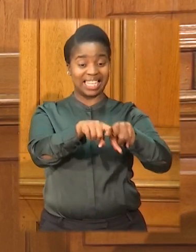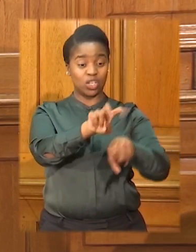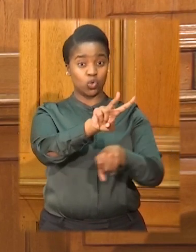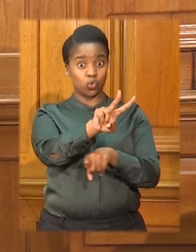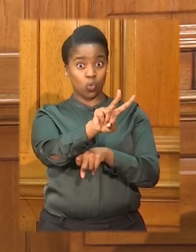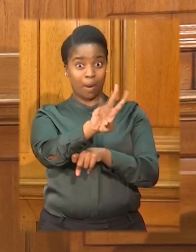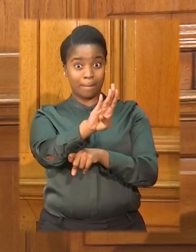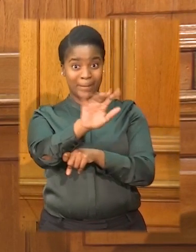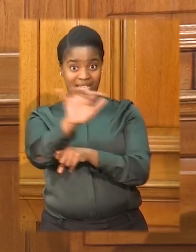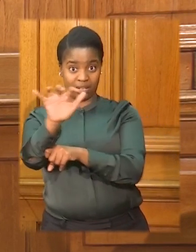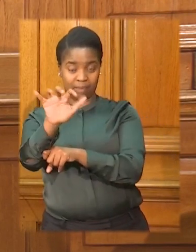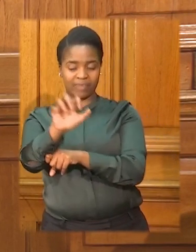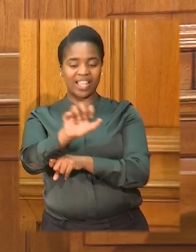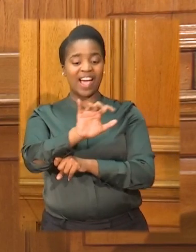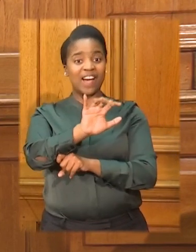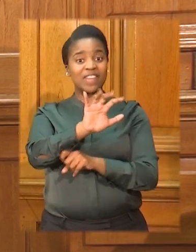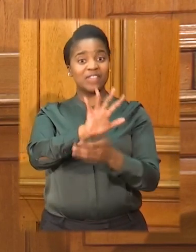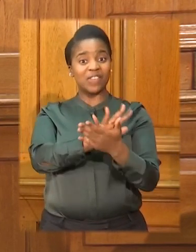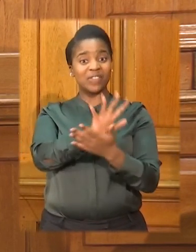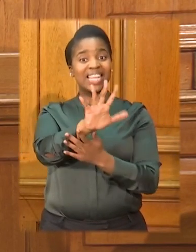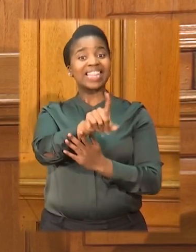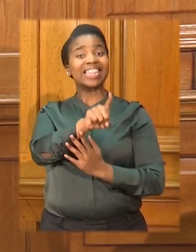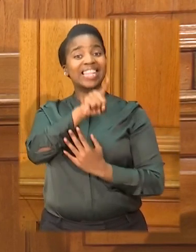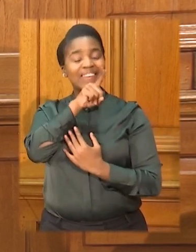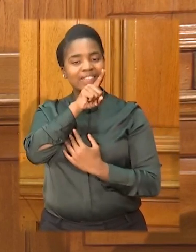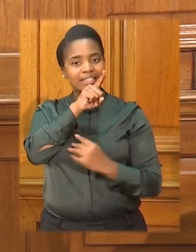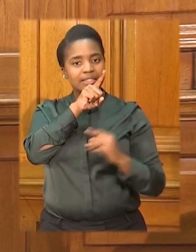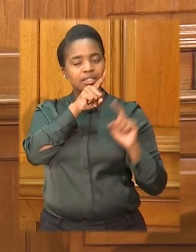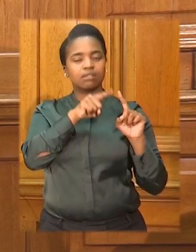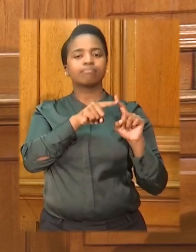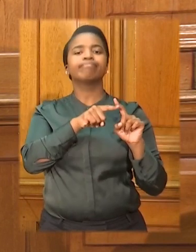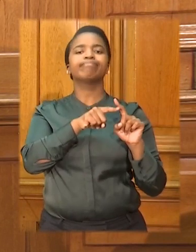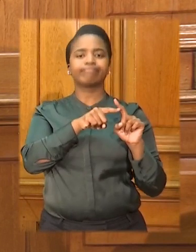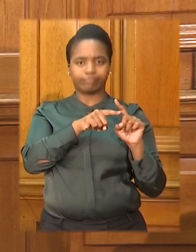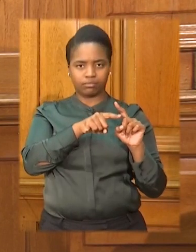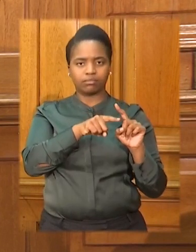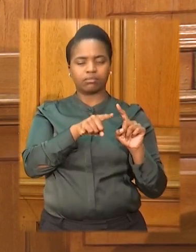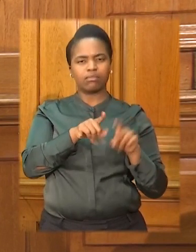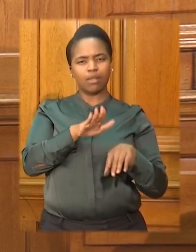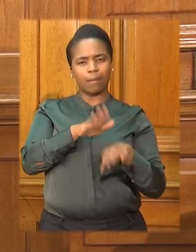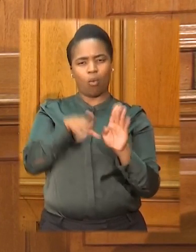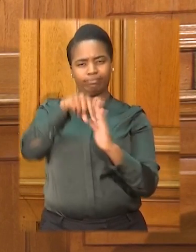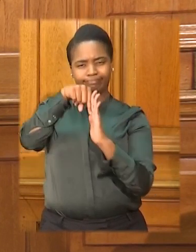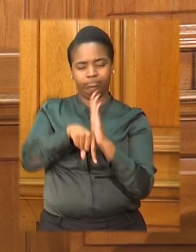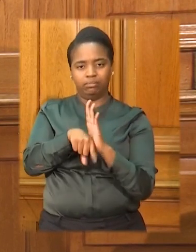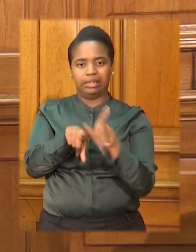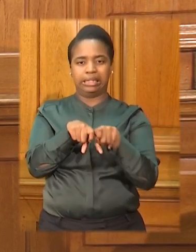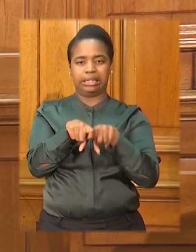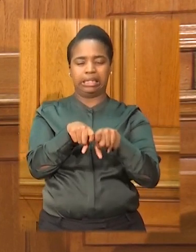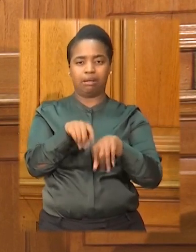over 15,000 have been referred for proper testing.